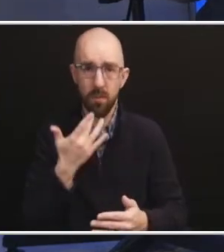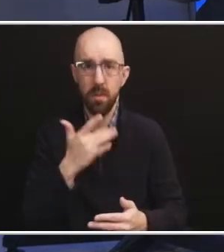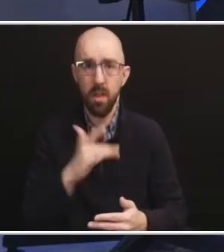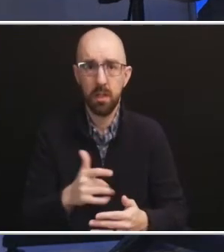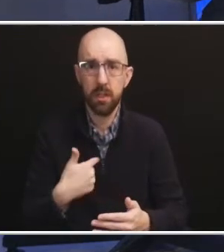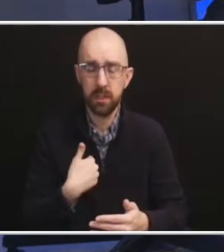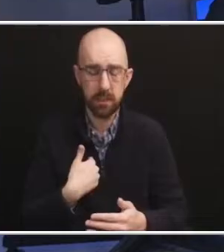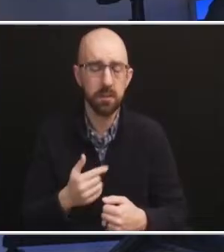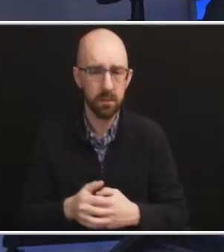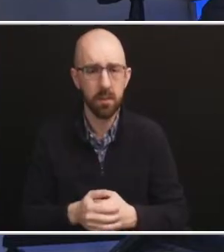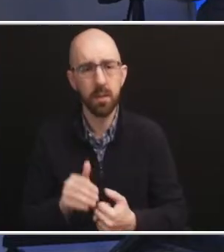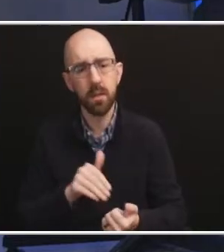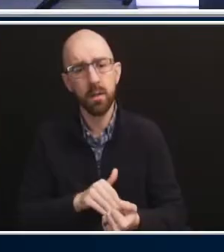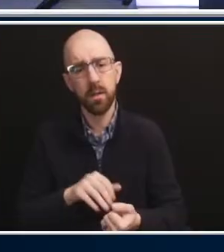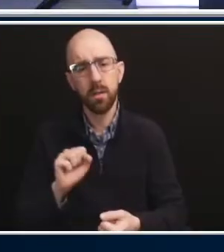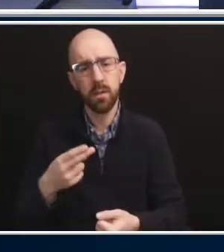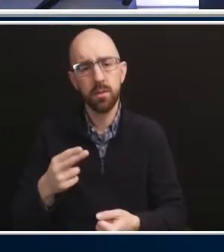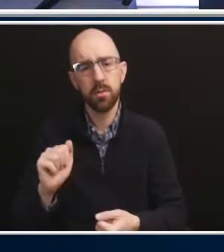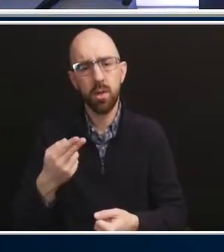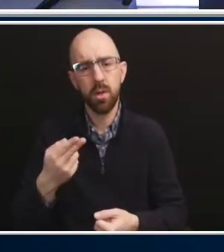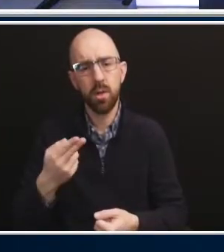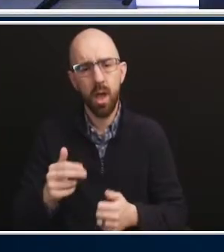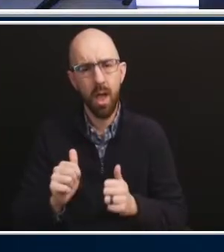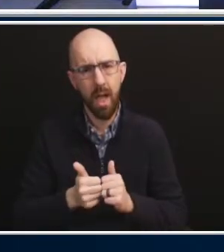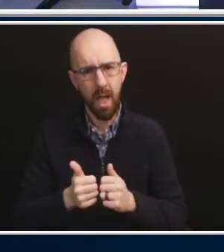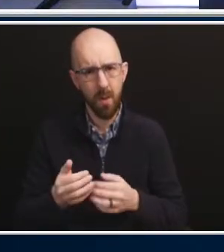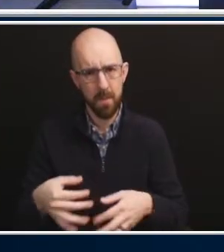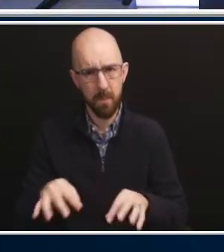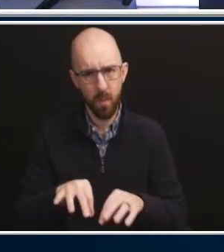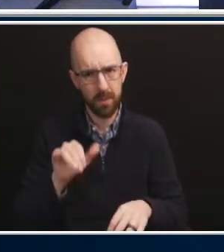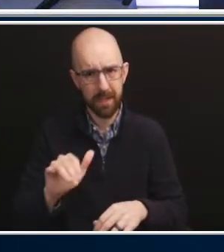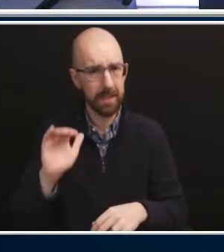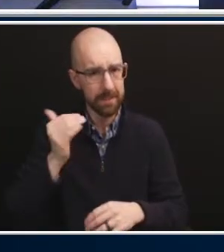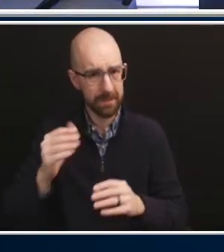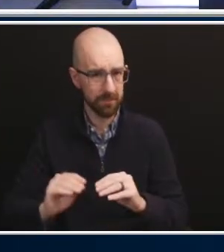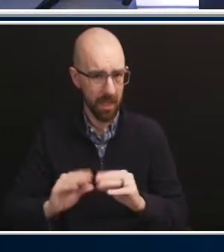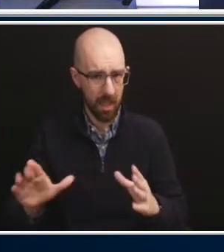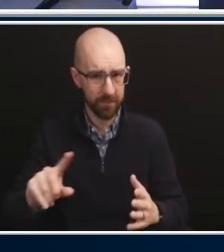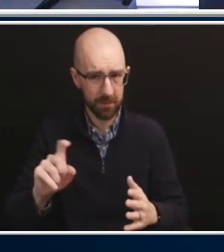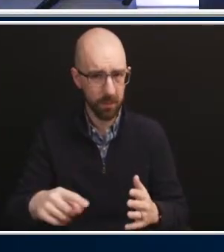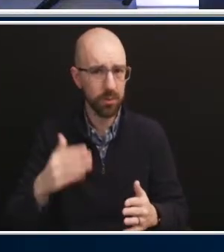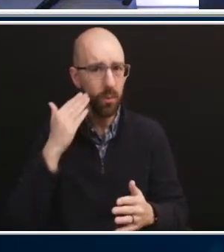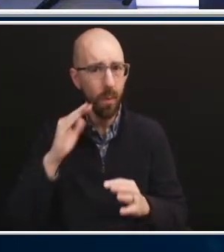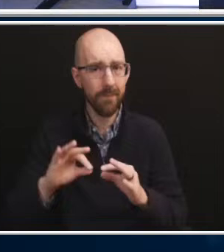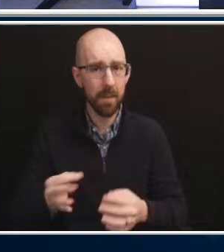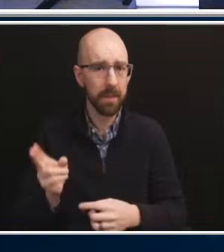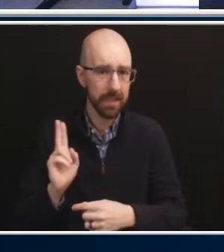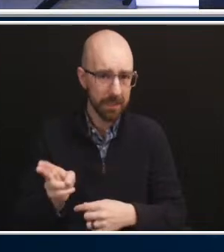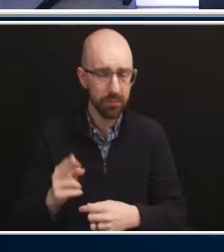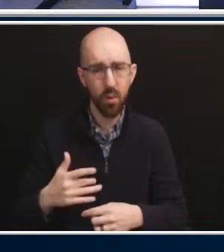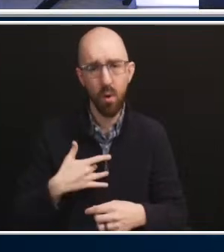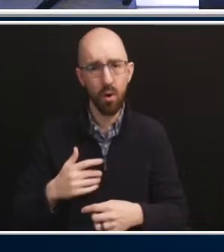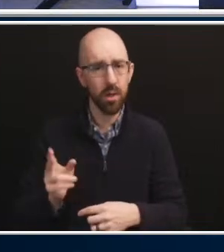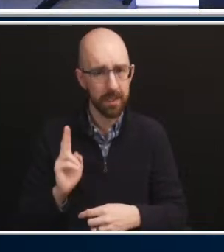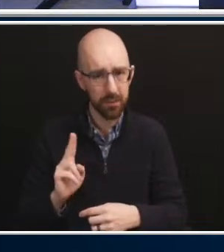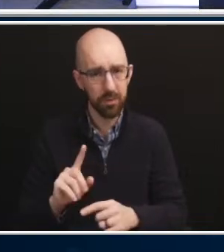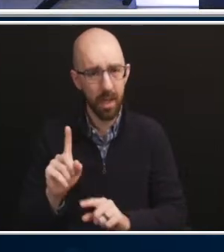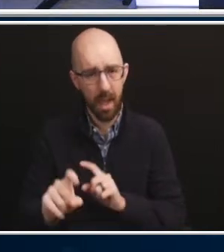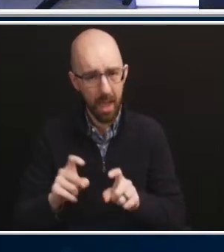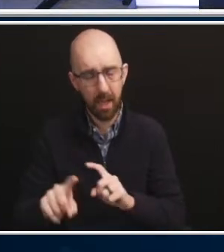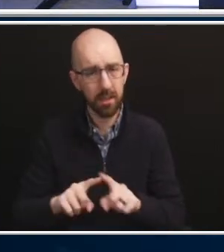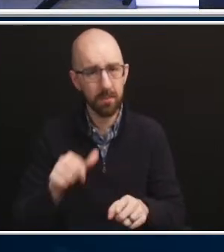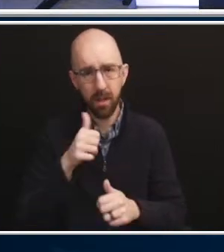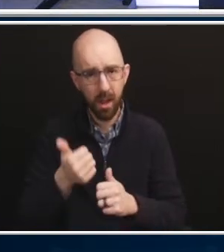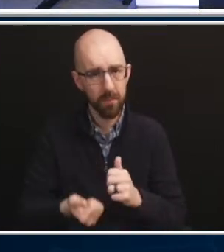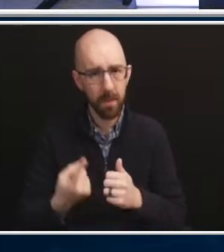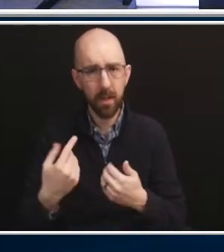Shaw, how important is that? Just, I mean, it seems like an obvious question, knowing your family history, knowing your heart history, asking those questions, but not everybody has, you